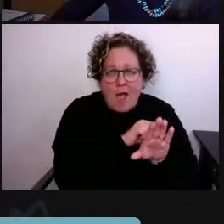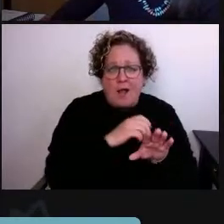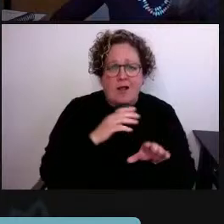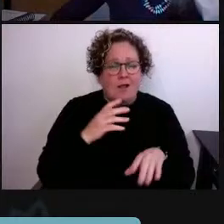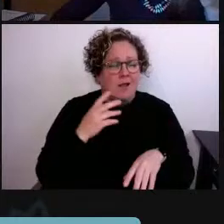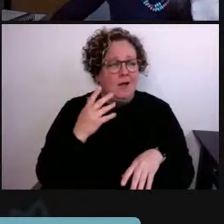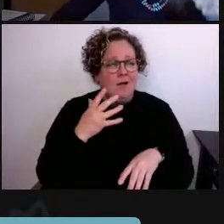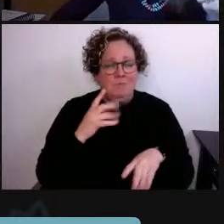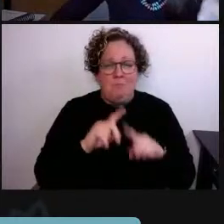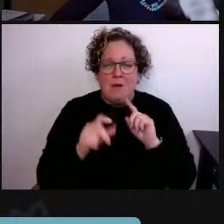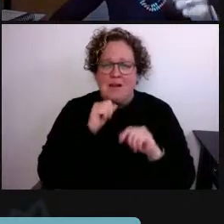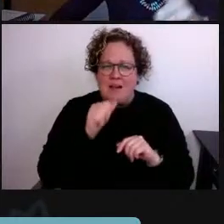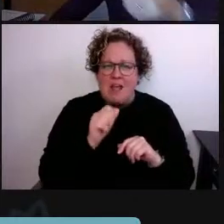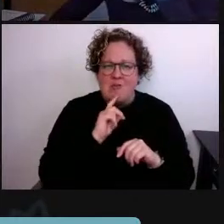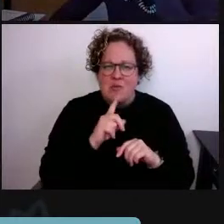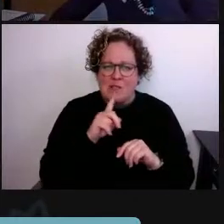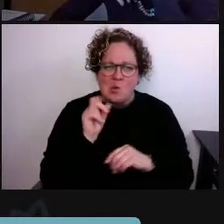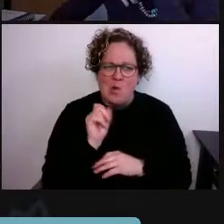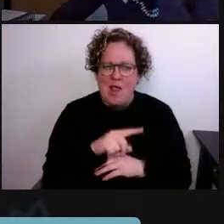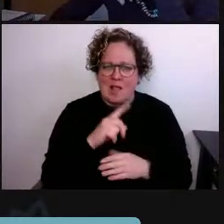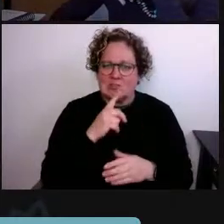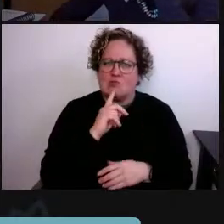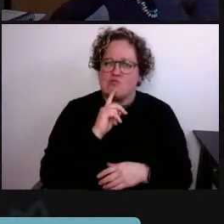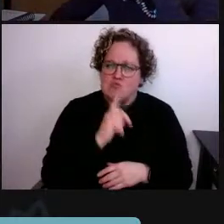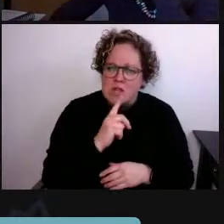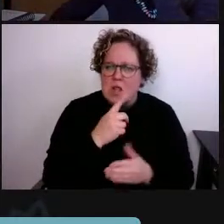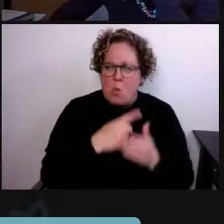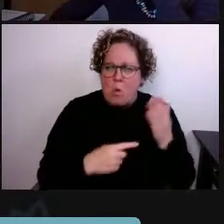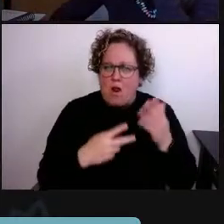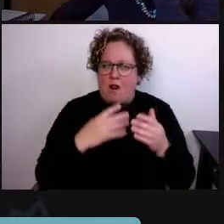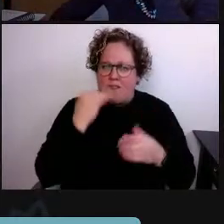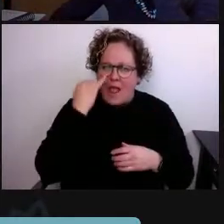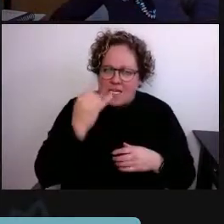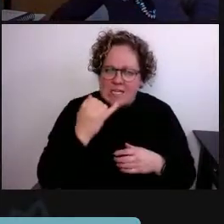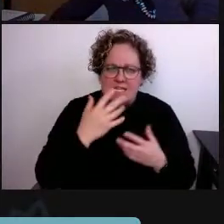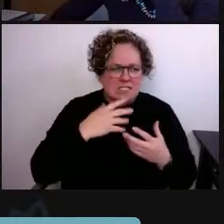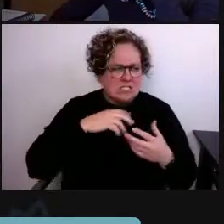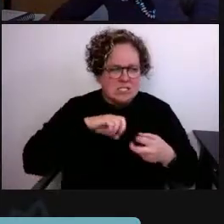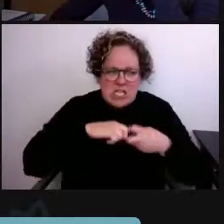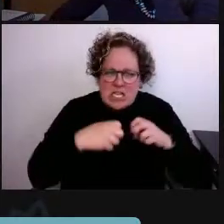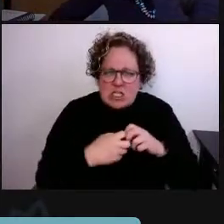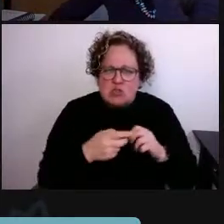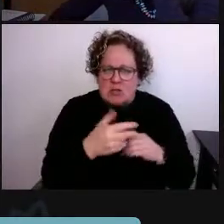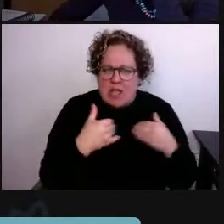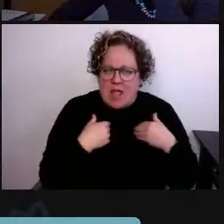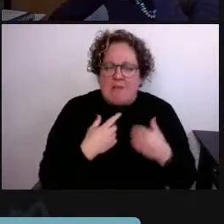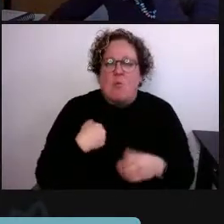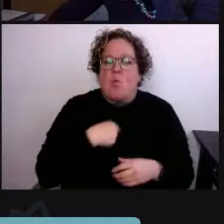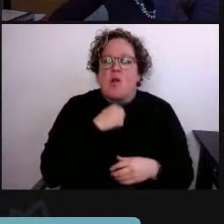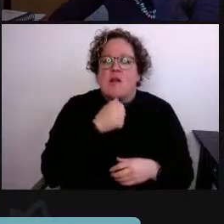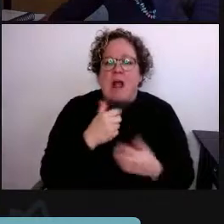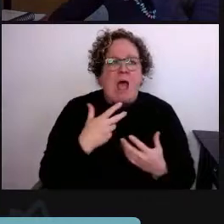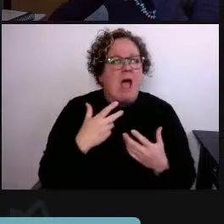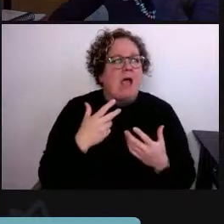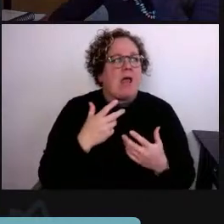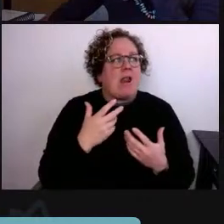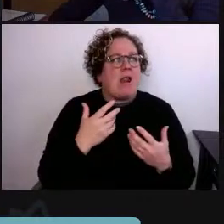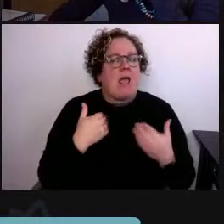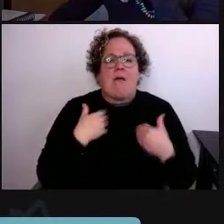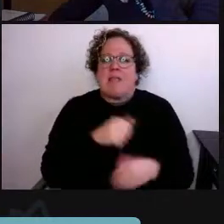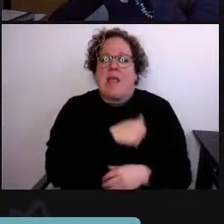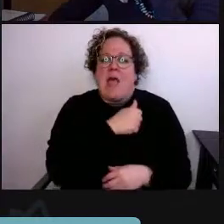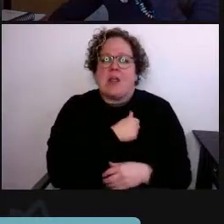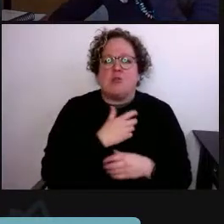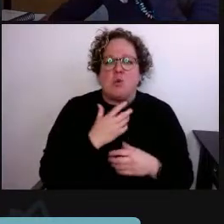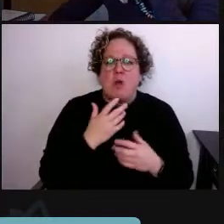their real issues are. What are the ideas and the solutions they have? We're not in a posture of listening, right? We're in a posture of